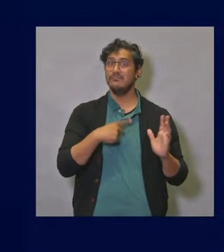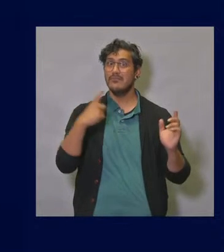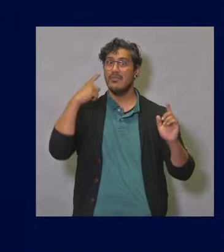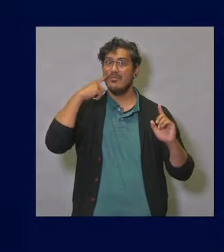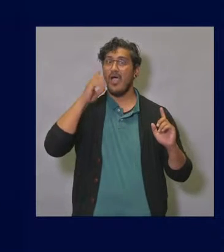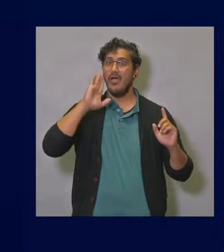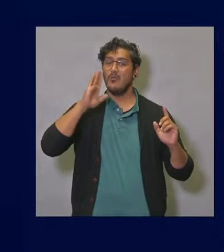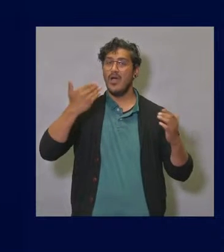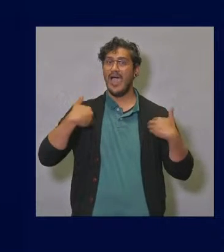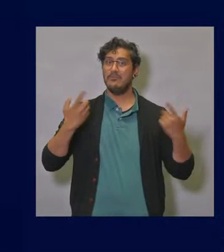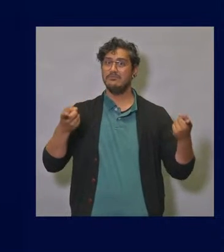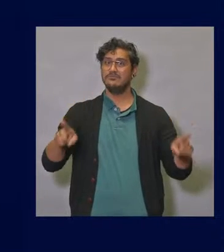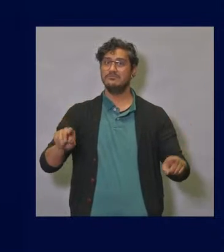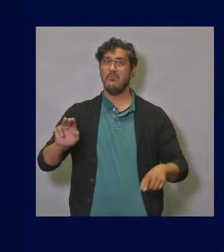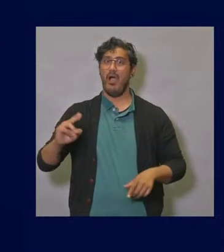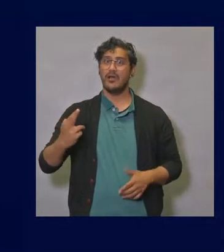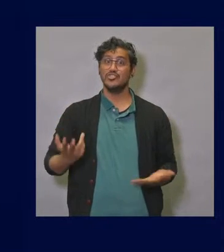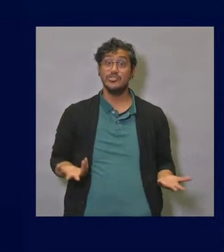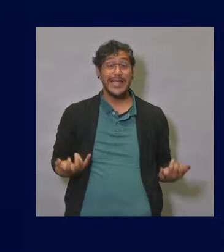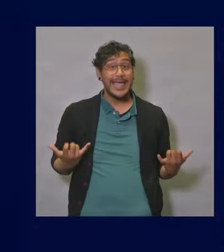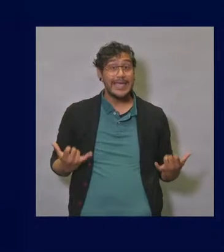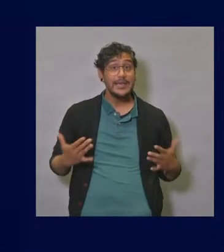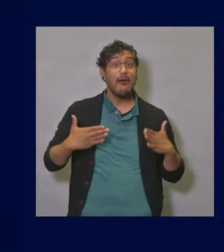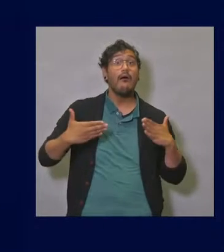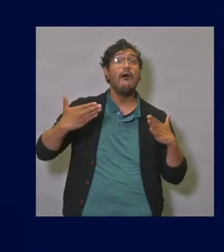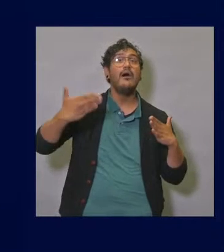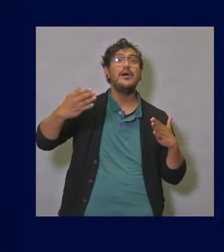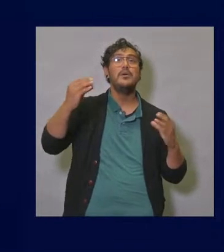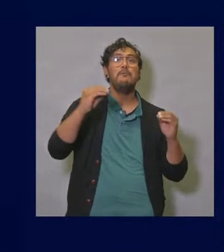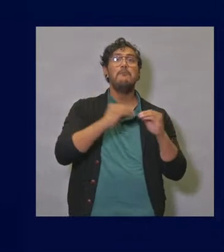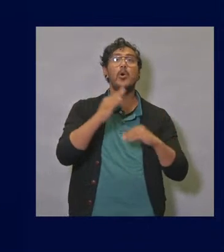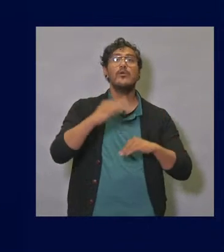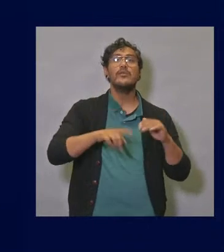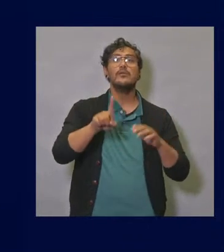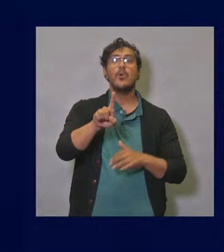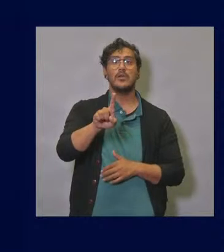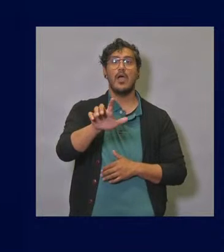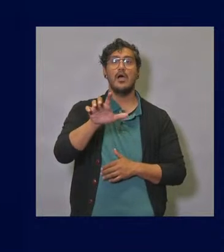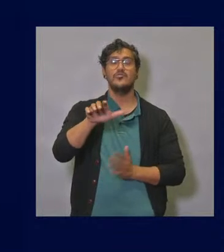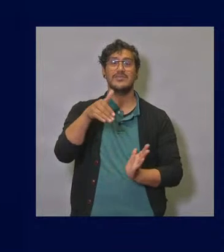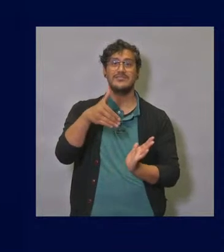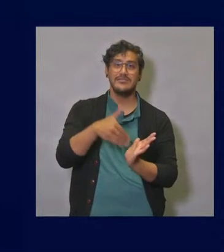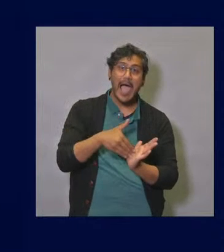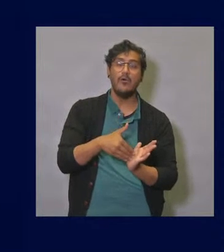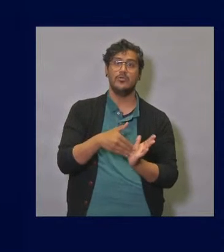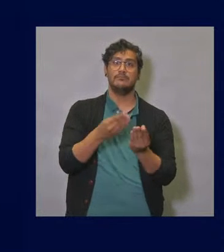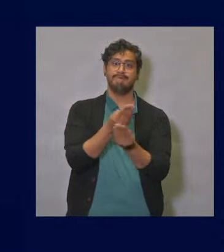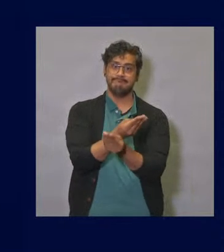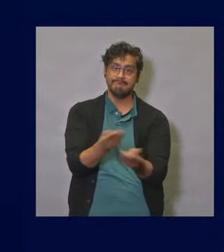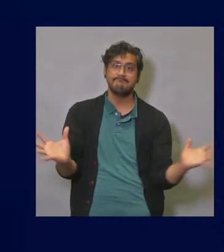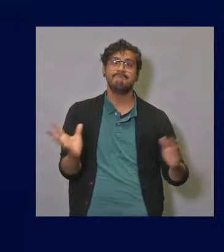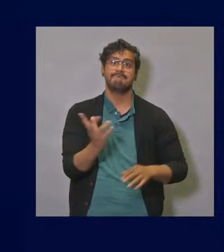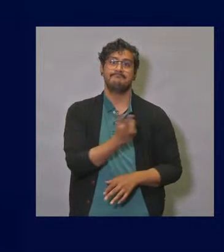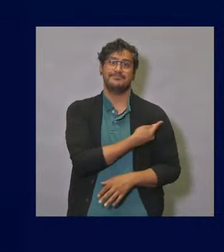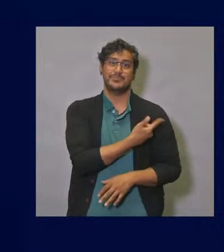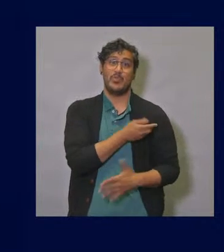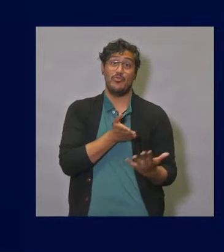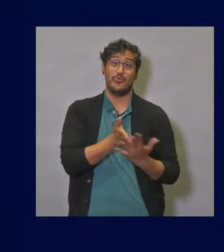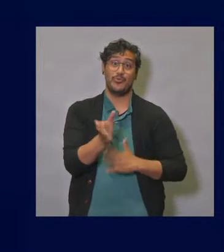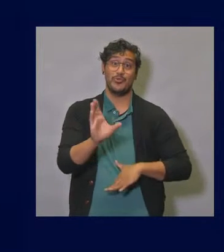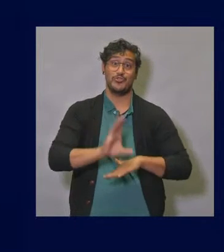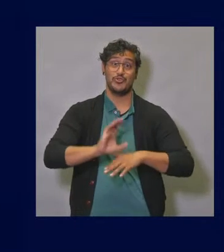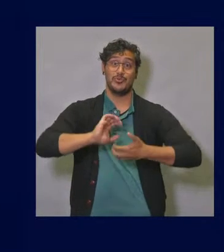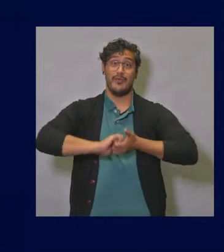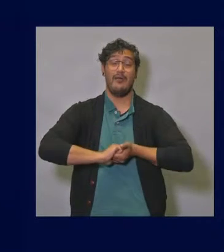March. And we're on track now to deliver more than 100,000 vaccines through our faith-based community partners. Next